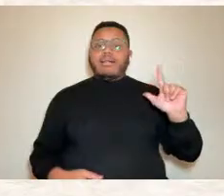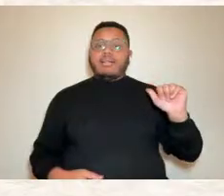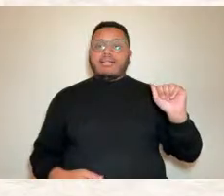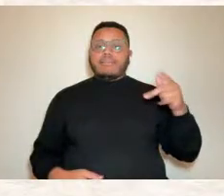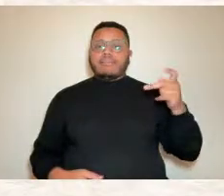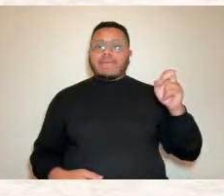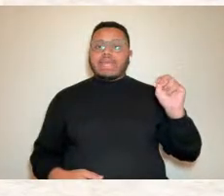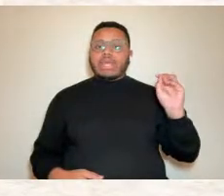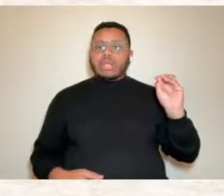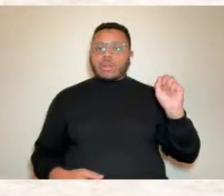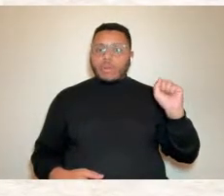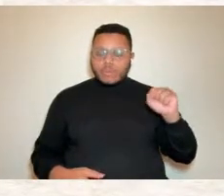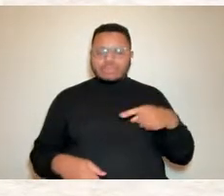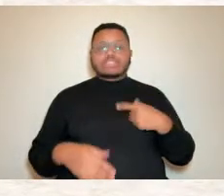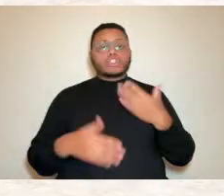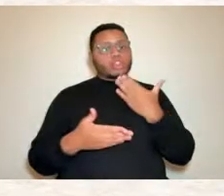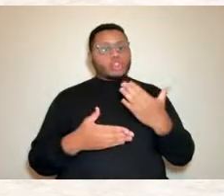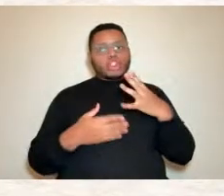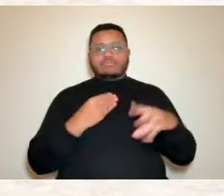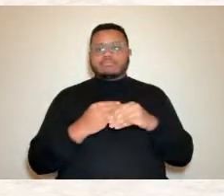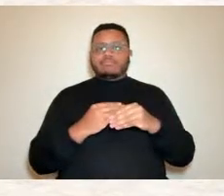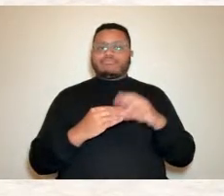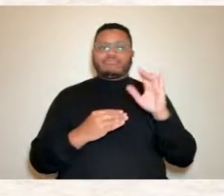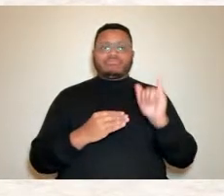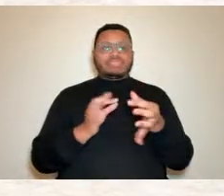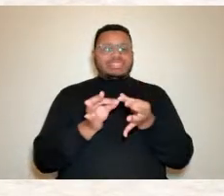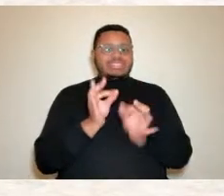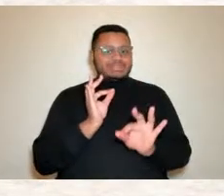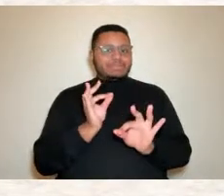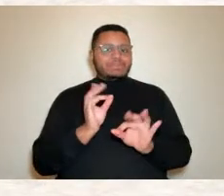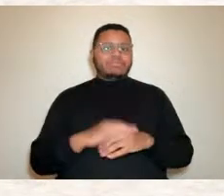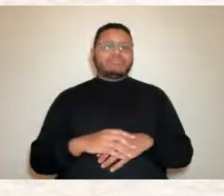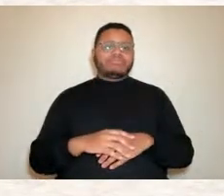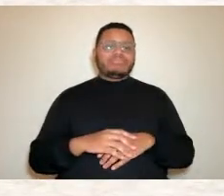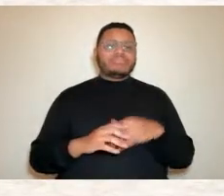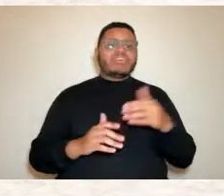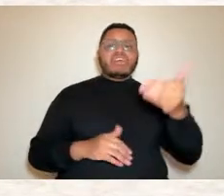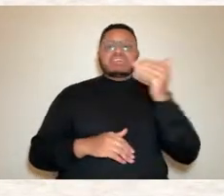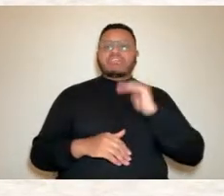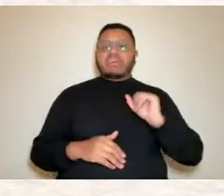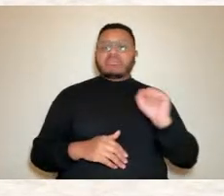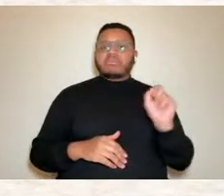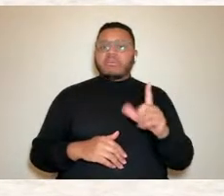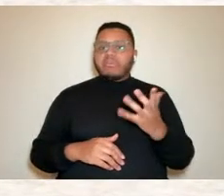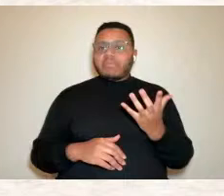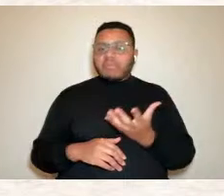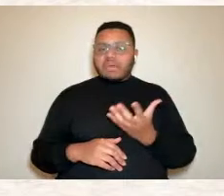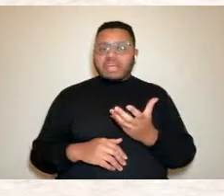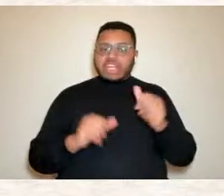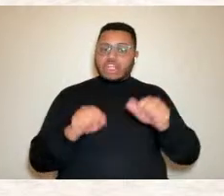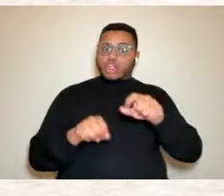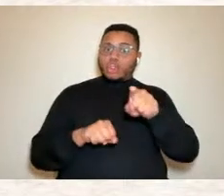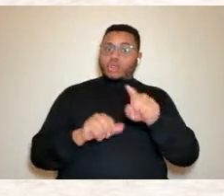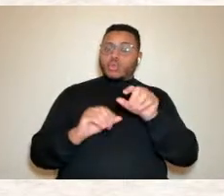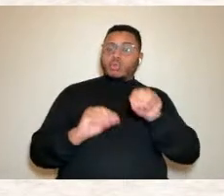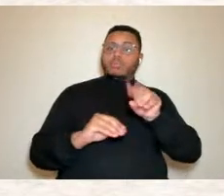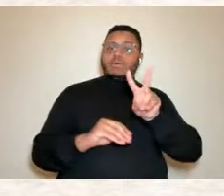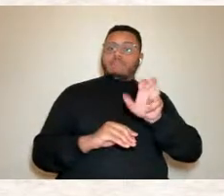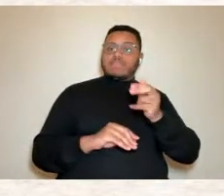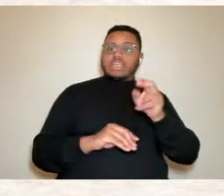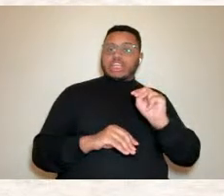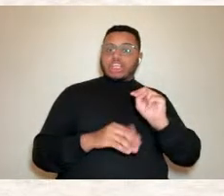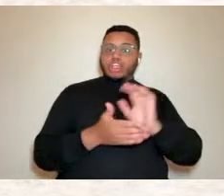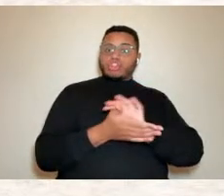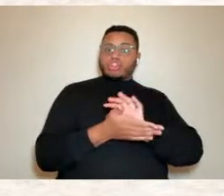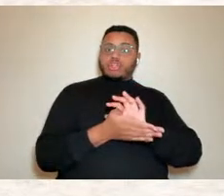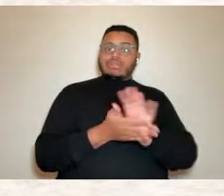good addition to this, but that is as simple as it is. Our next question is, can you put the vegan cheese on during